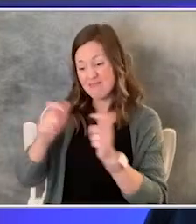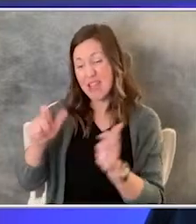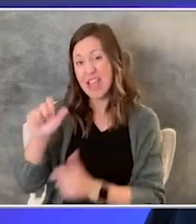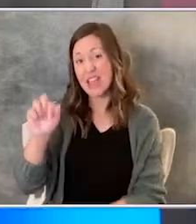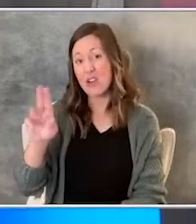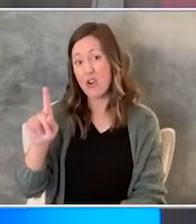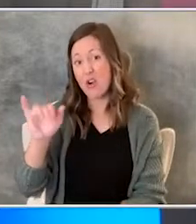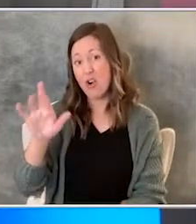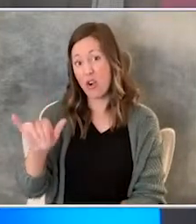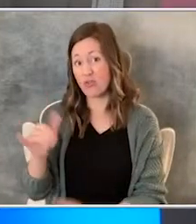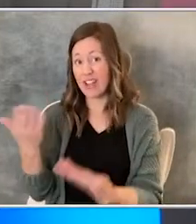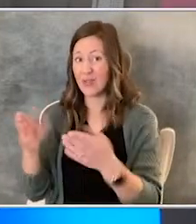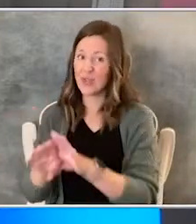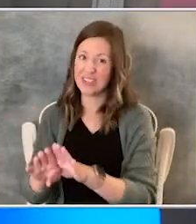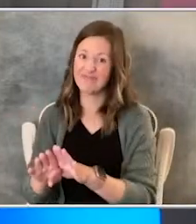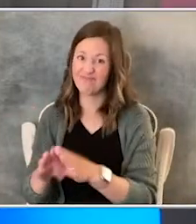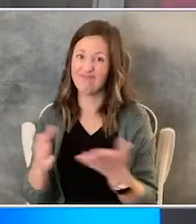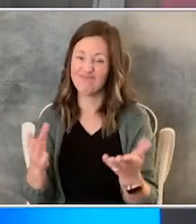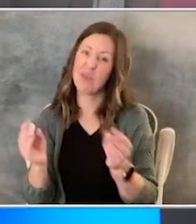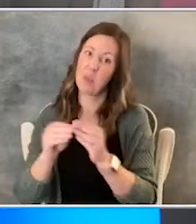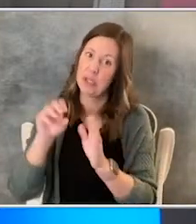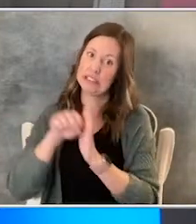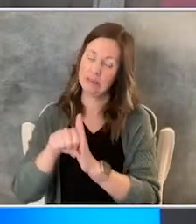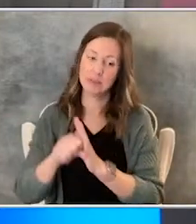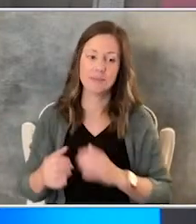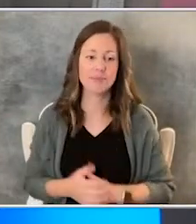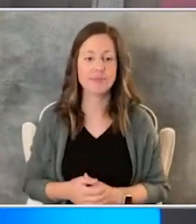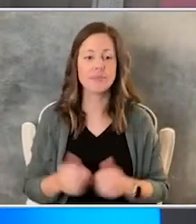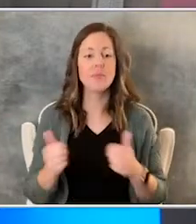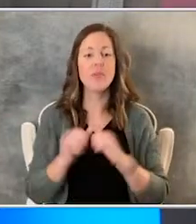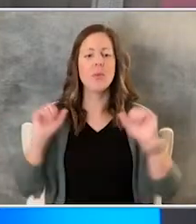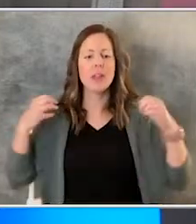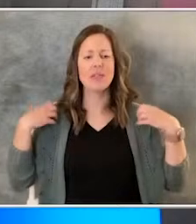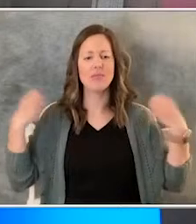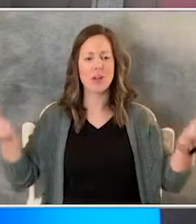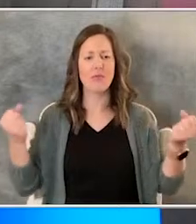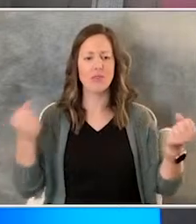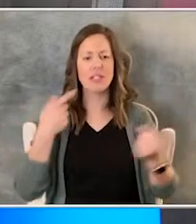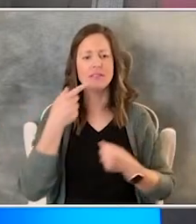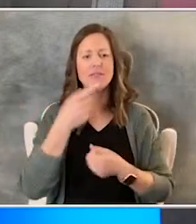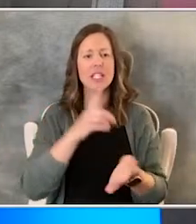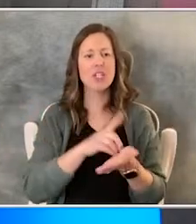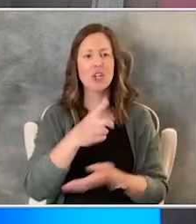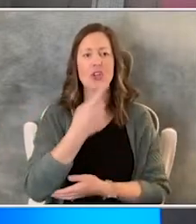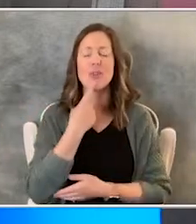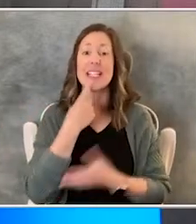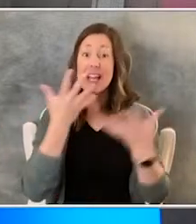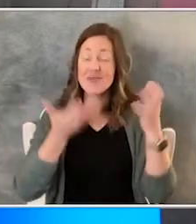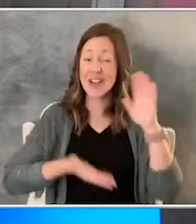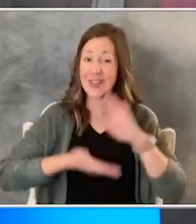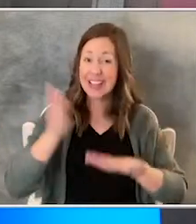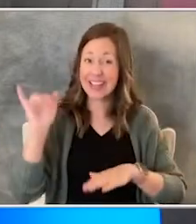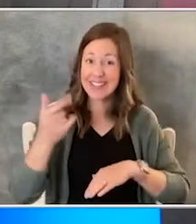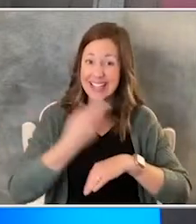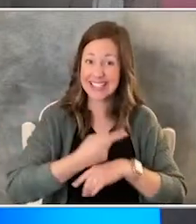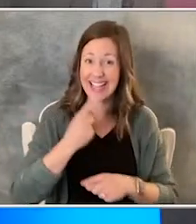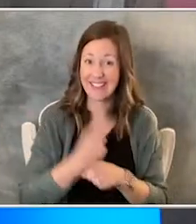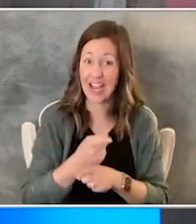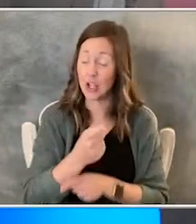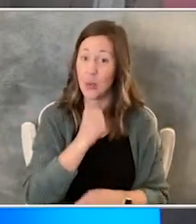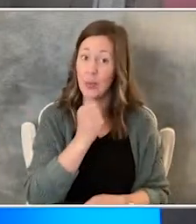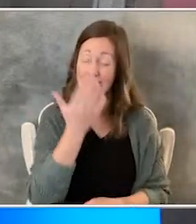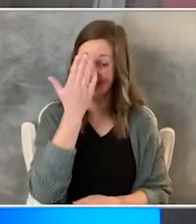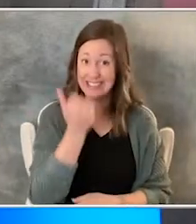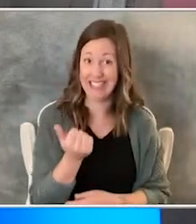and in that week's time, Wow. And then we just kind of slowly built up to there. I'm walking 3 miles a